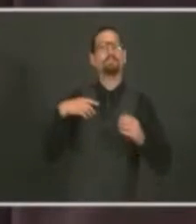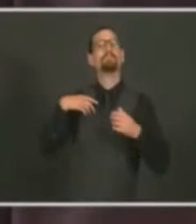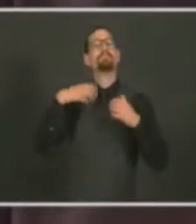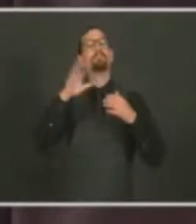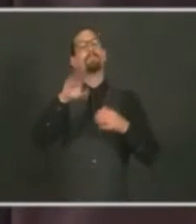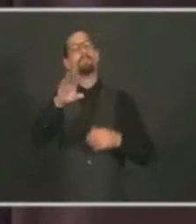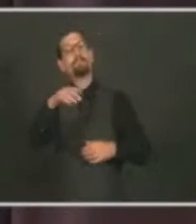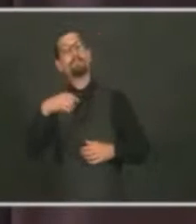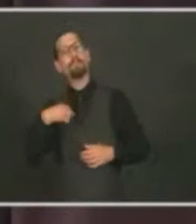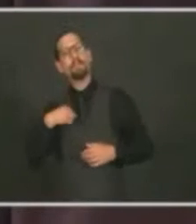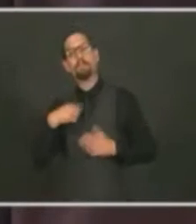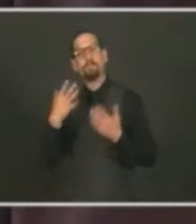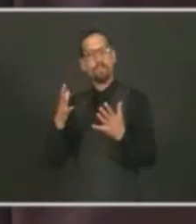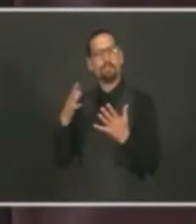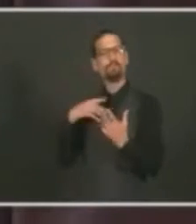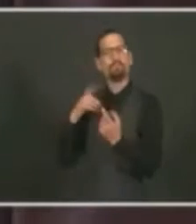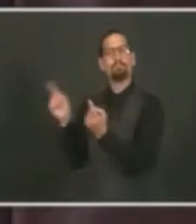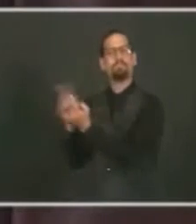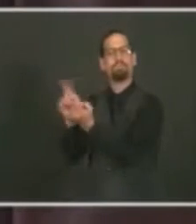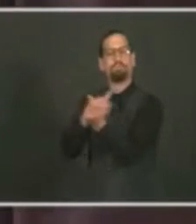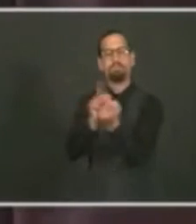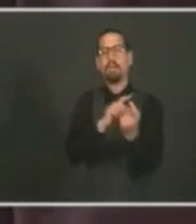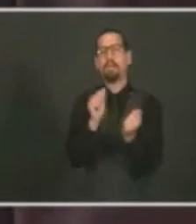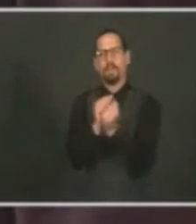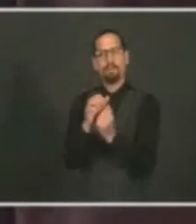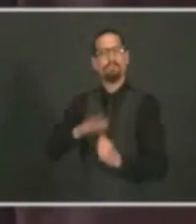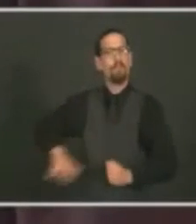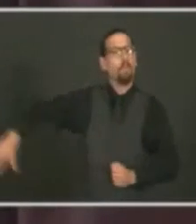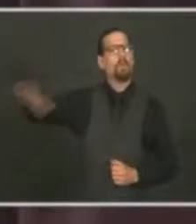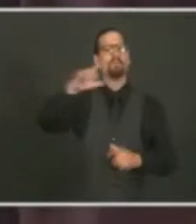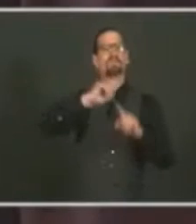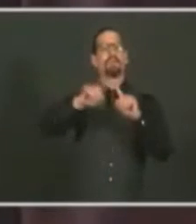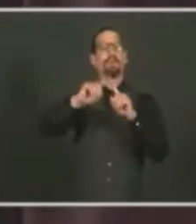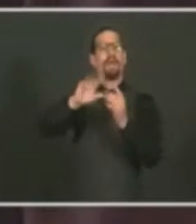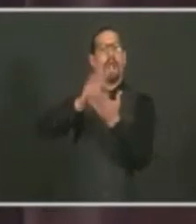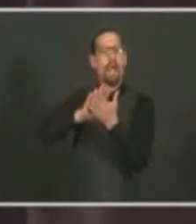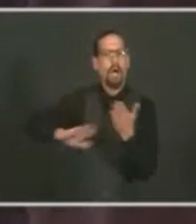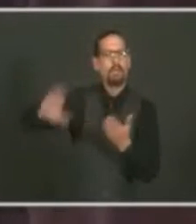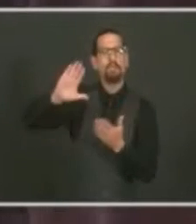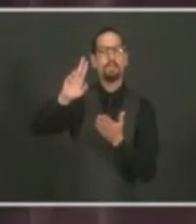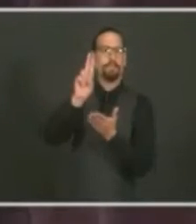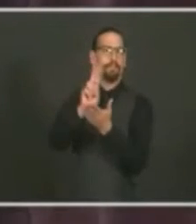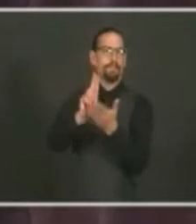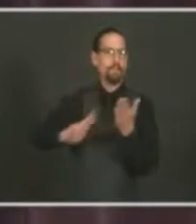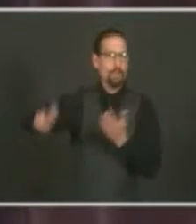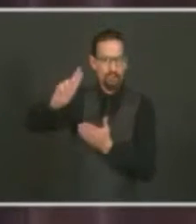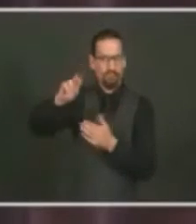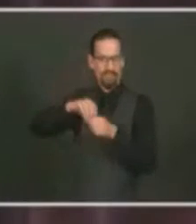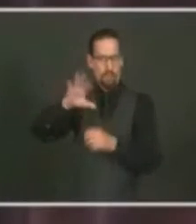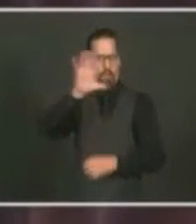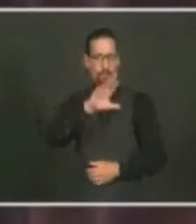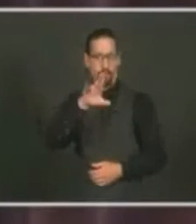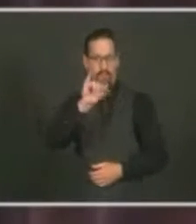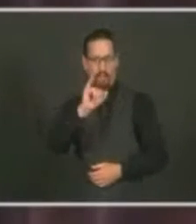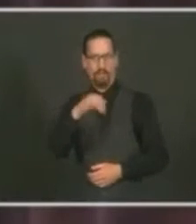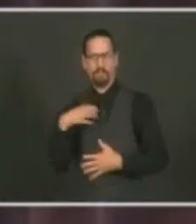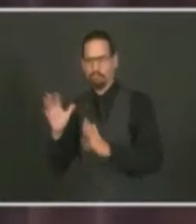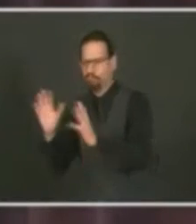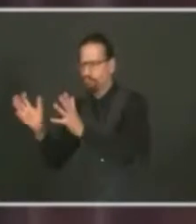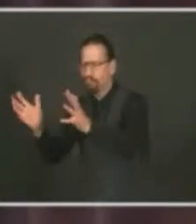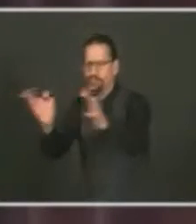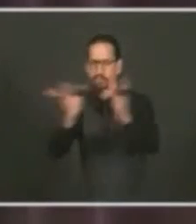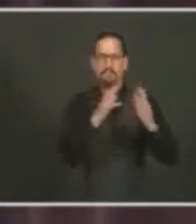task force is going to include also local leaders and representatives from high-density communities, and they're going to develop